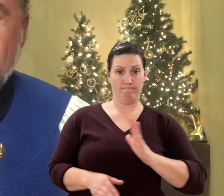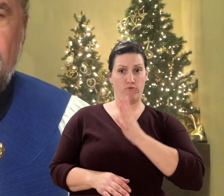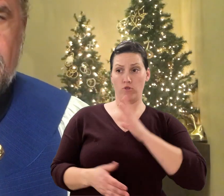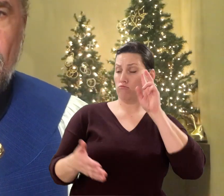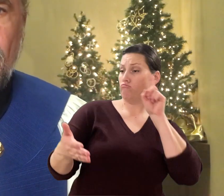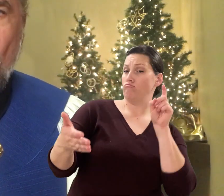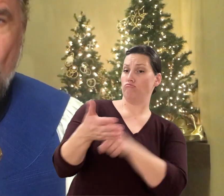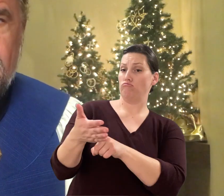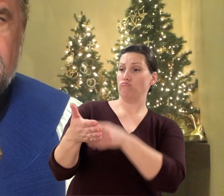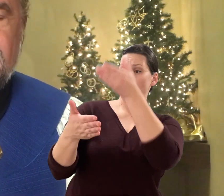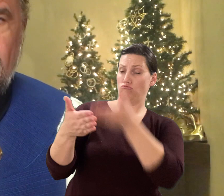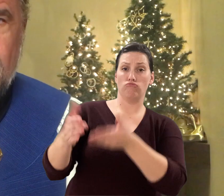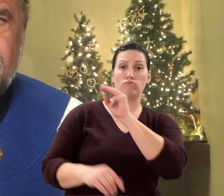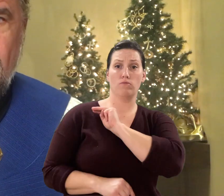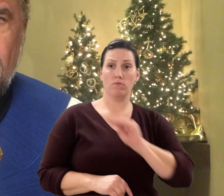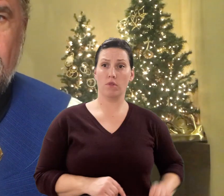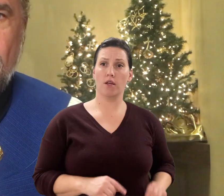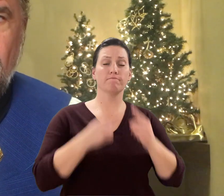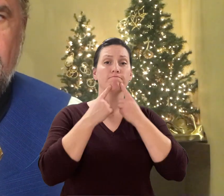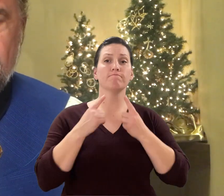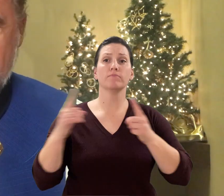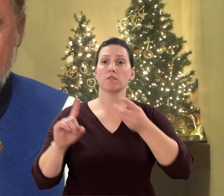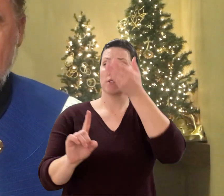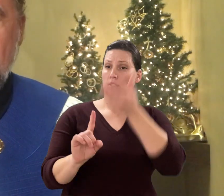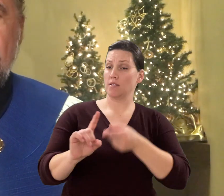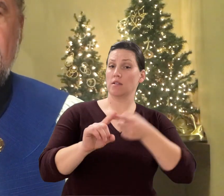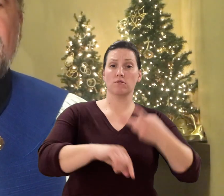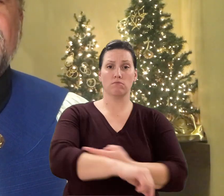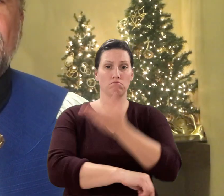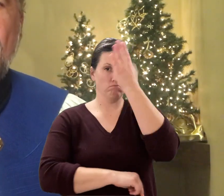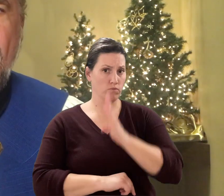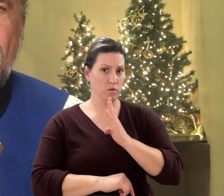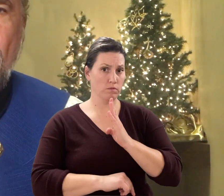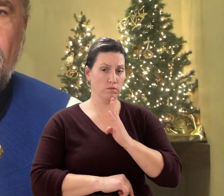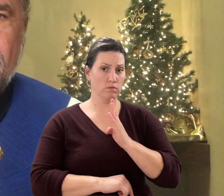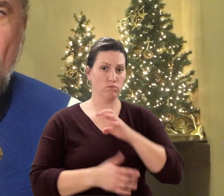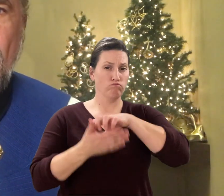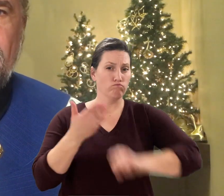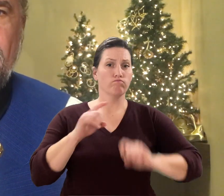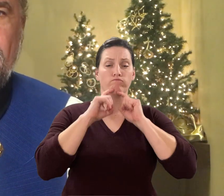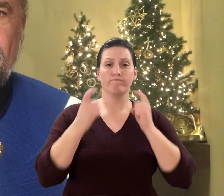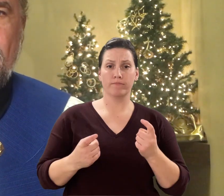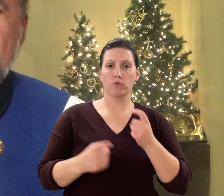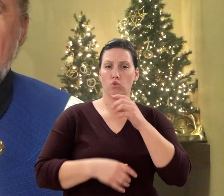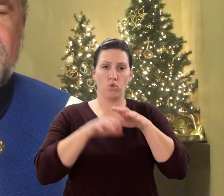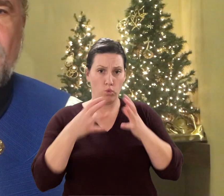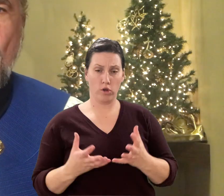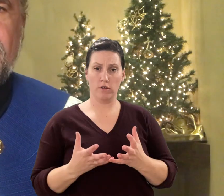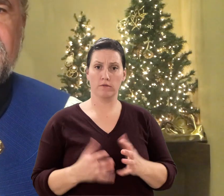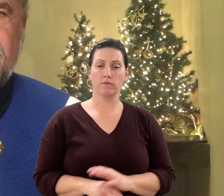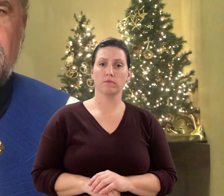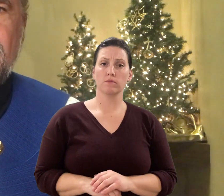the official witness of the Messiah, proclaims, he is the Lamb of God who